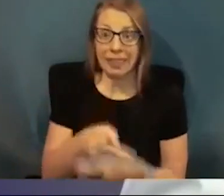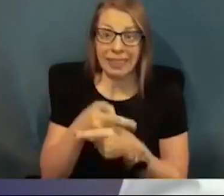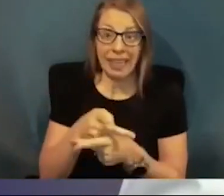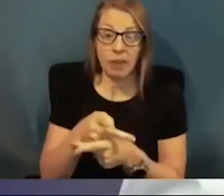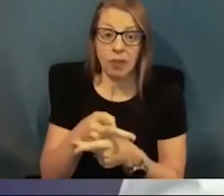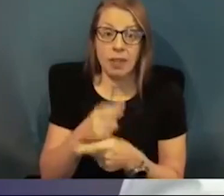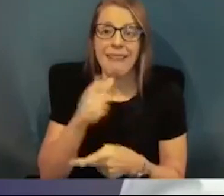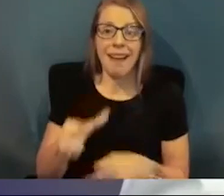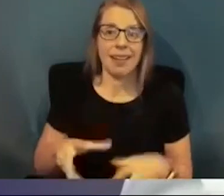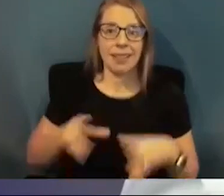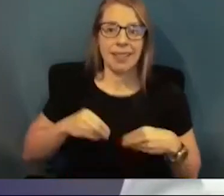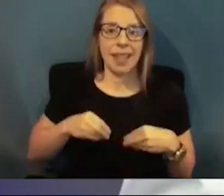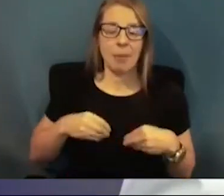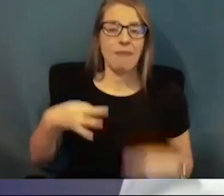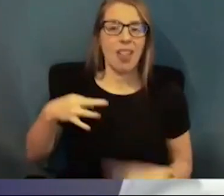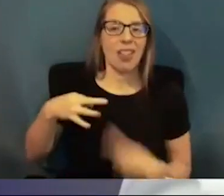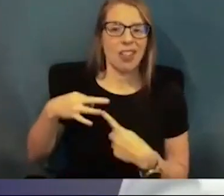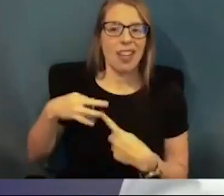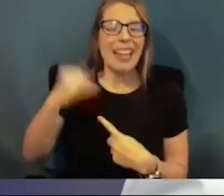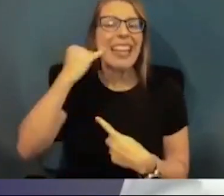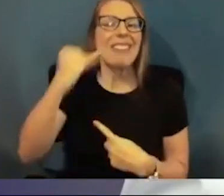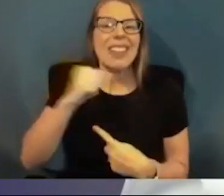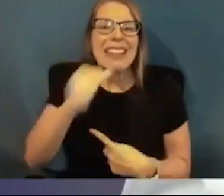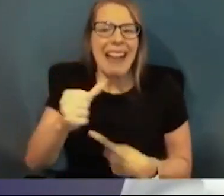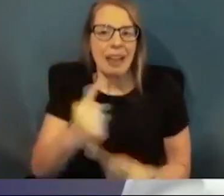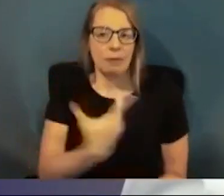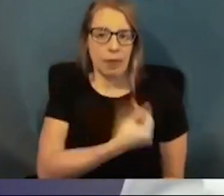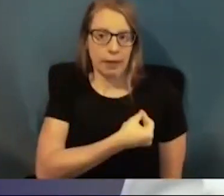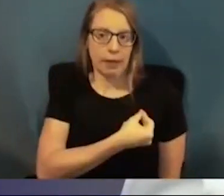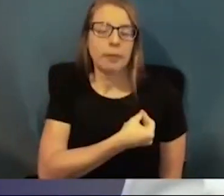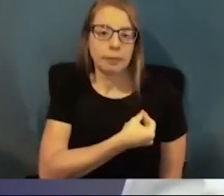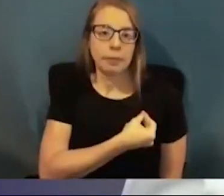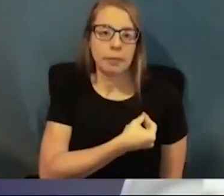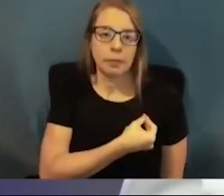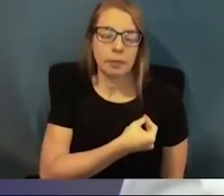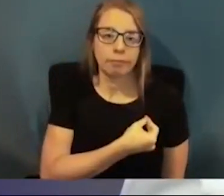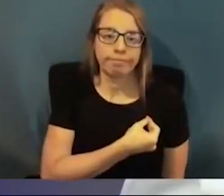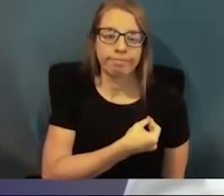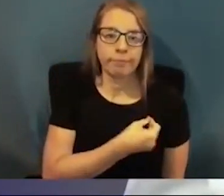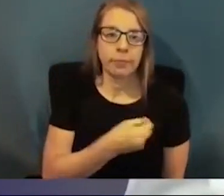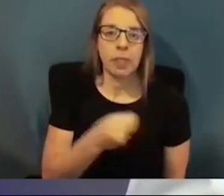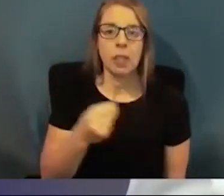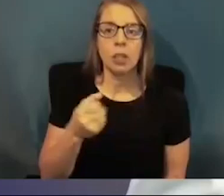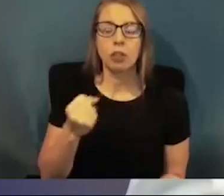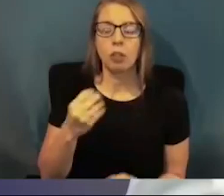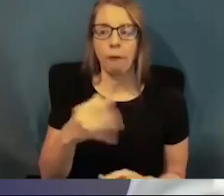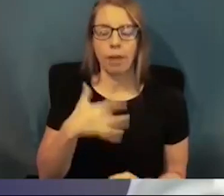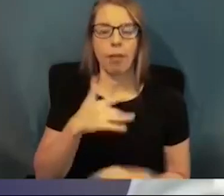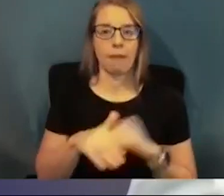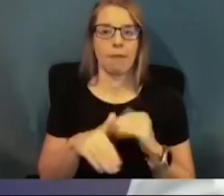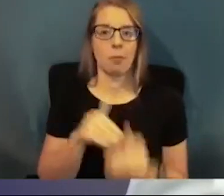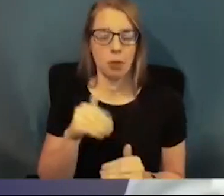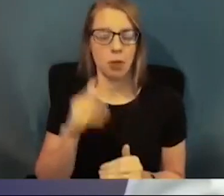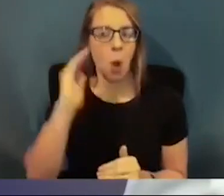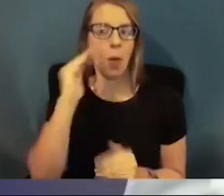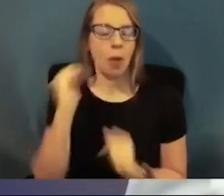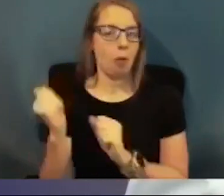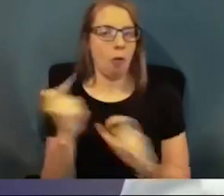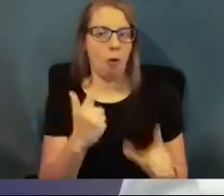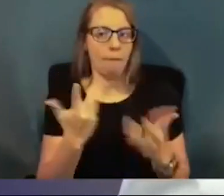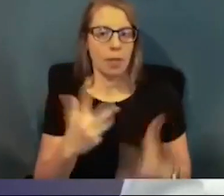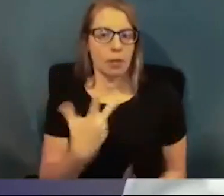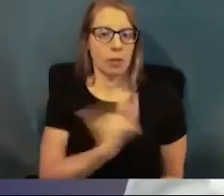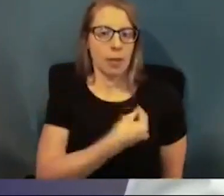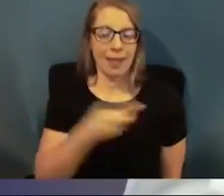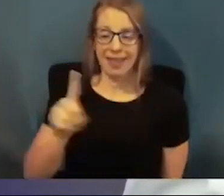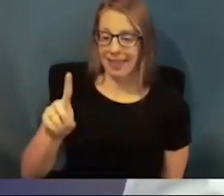accept a volunteer if they were not vaccinated. So that's given us a lot of comfort. Now, we know with the Delta virus out there, we're not